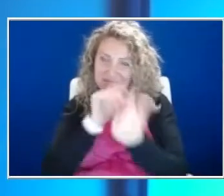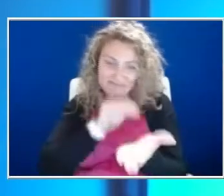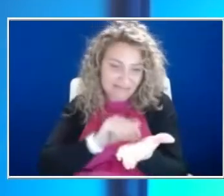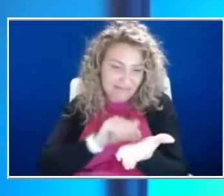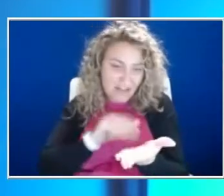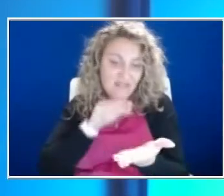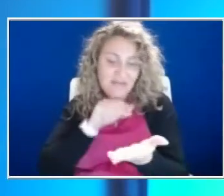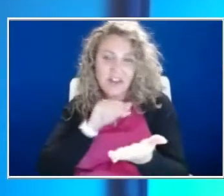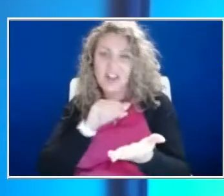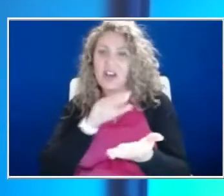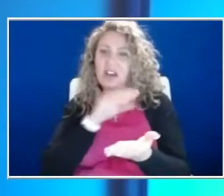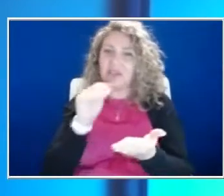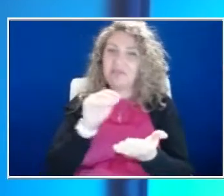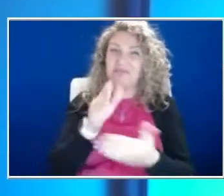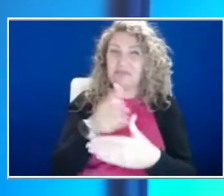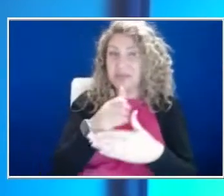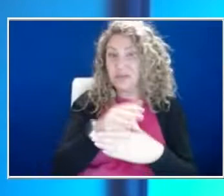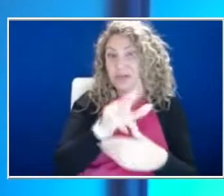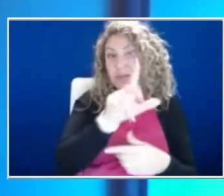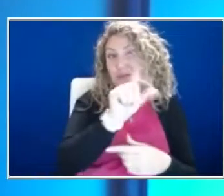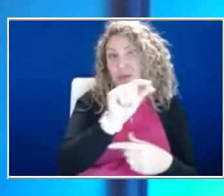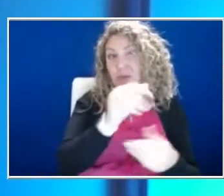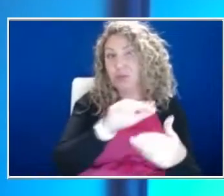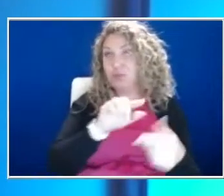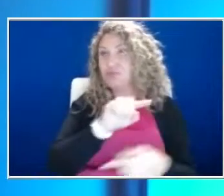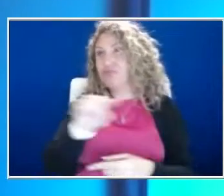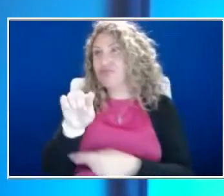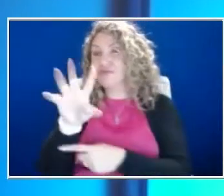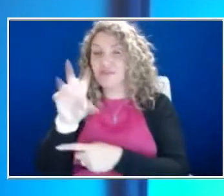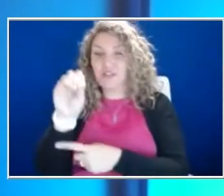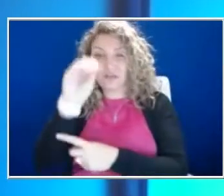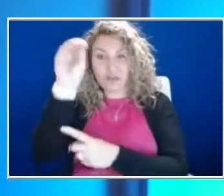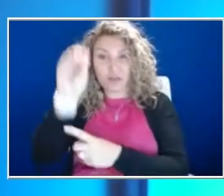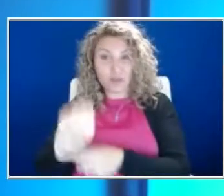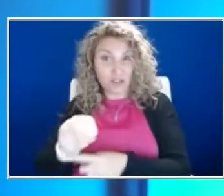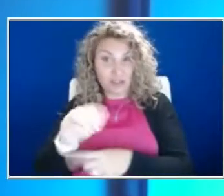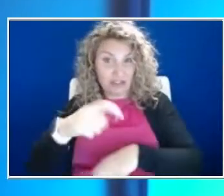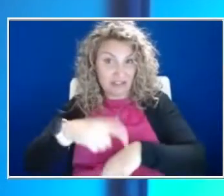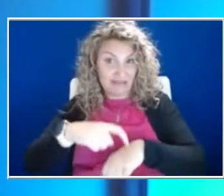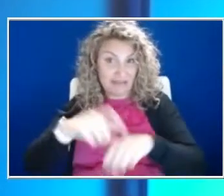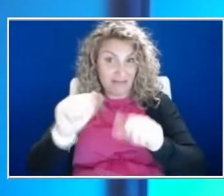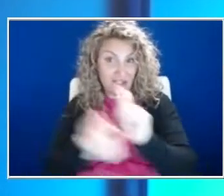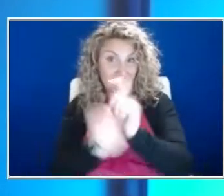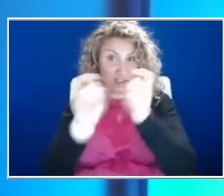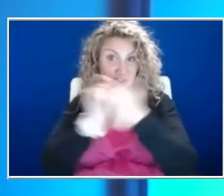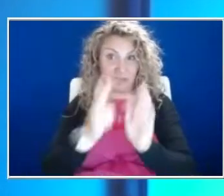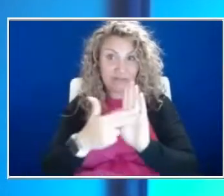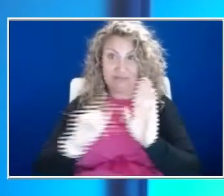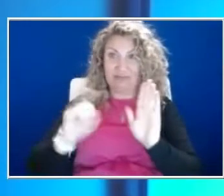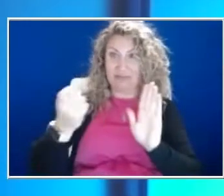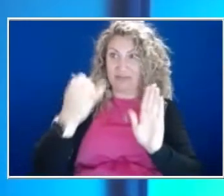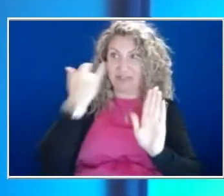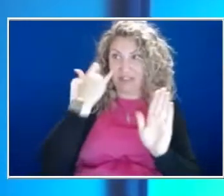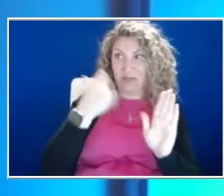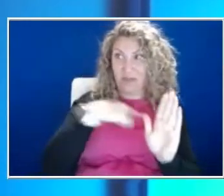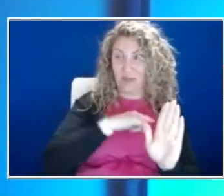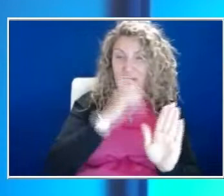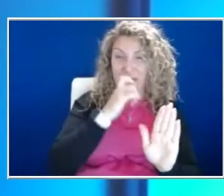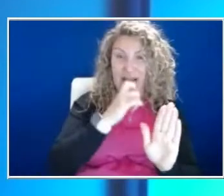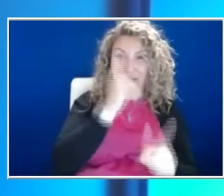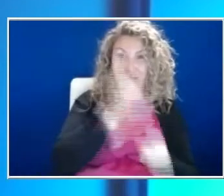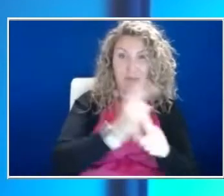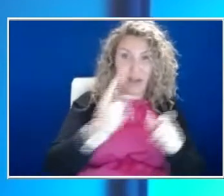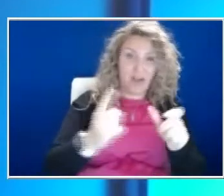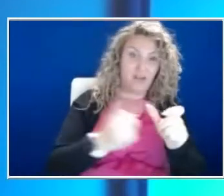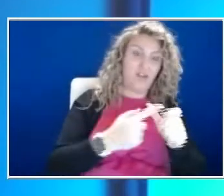between 20 and 50% of the time, change the diagnosis. And if we don't get the platform right, we're never going to build the house on